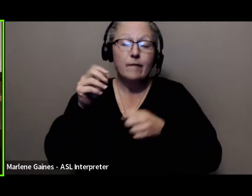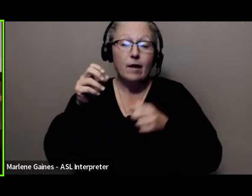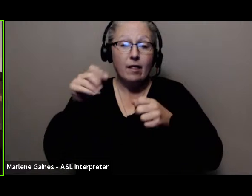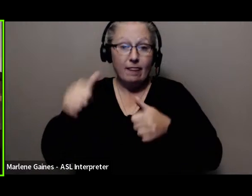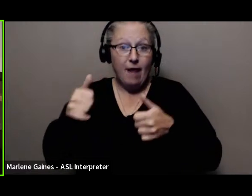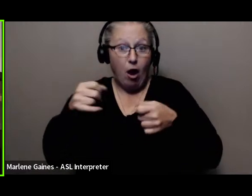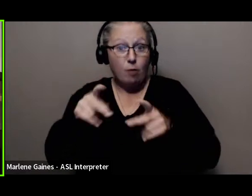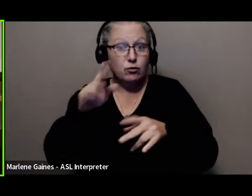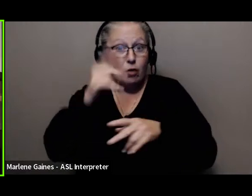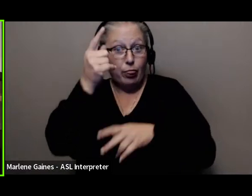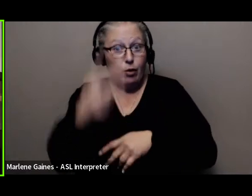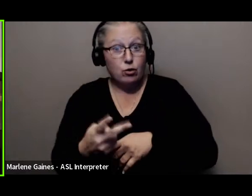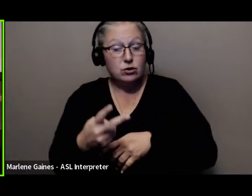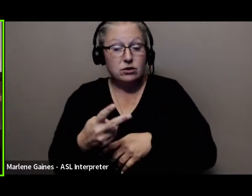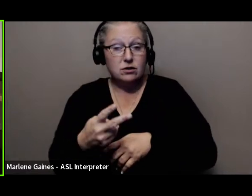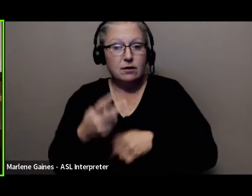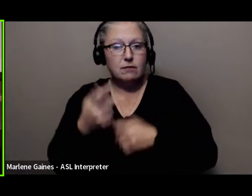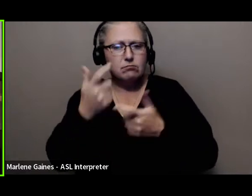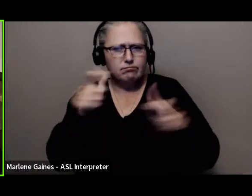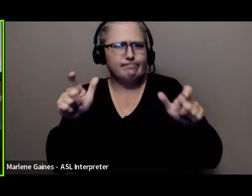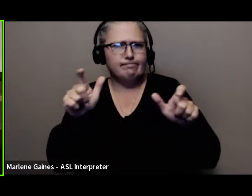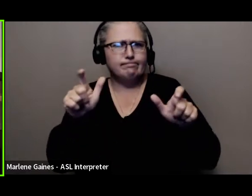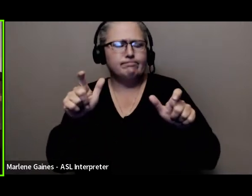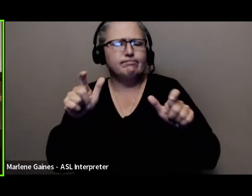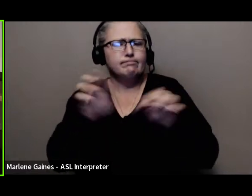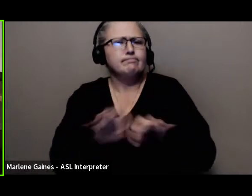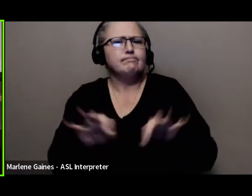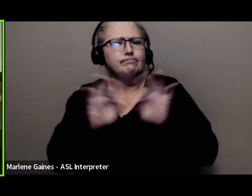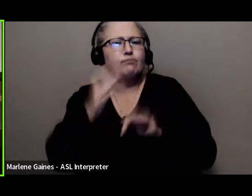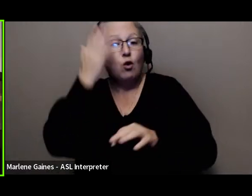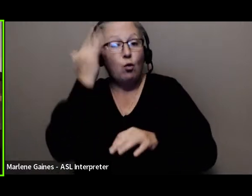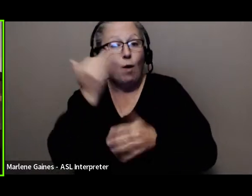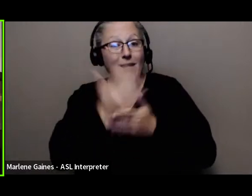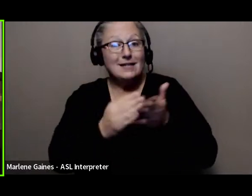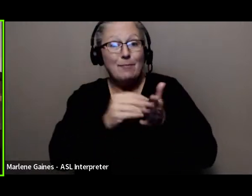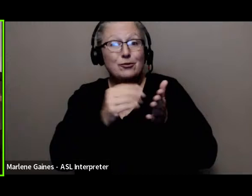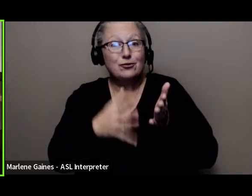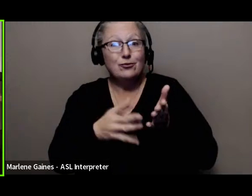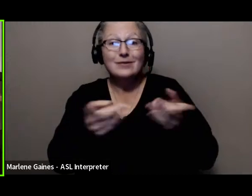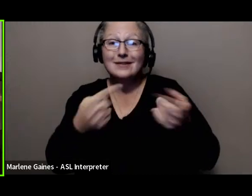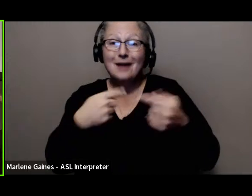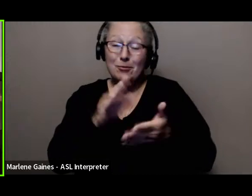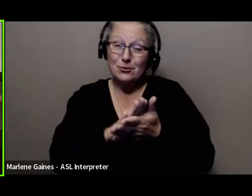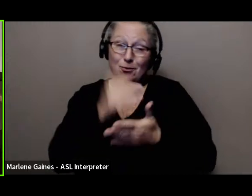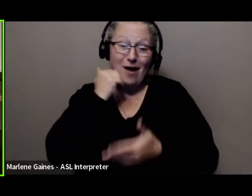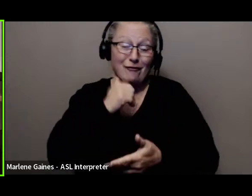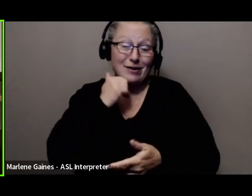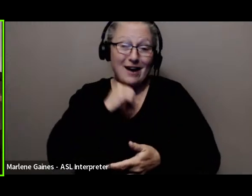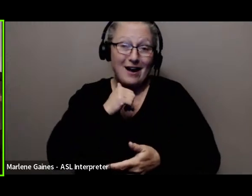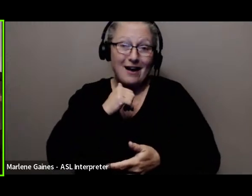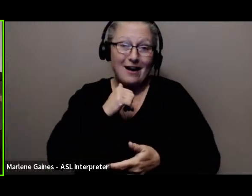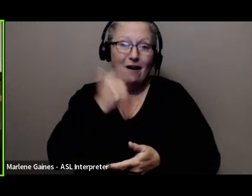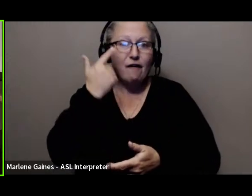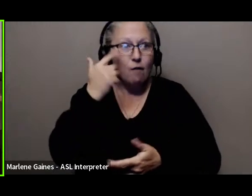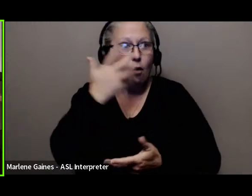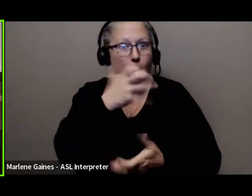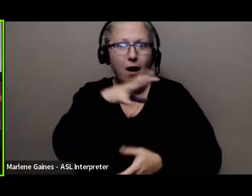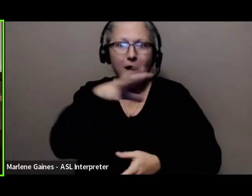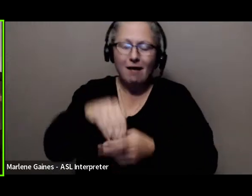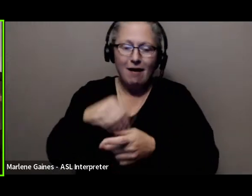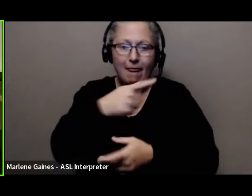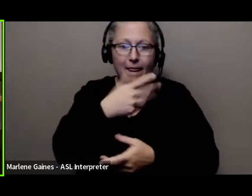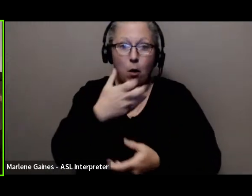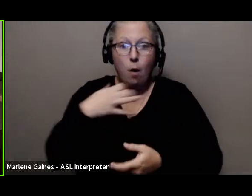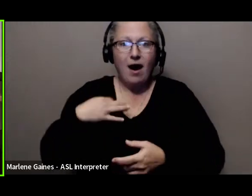Thursdays is one of the big key factors of why some of these students come to school every day. It's to participate, it's to be eligible